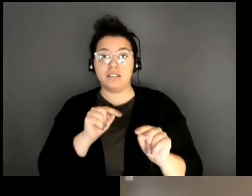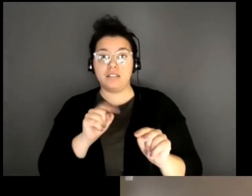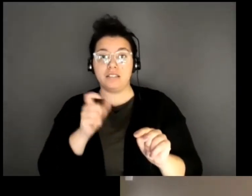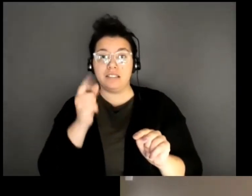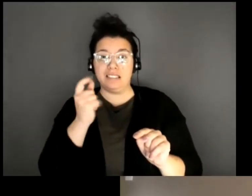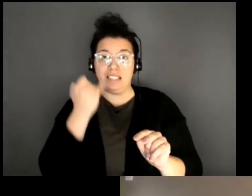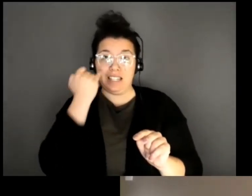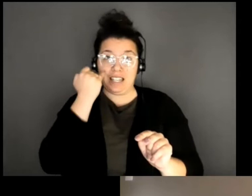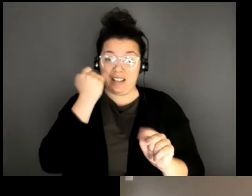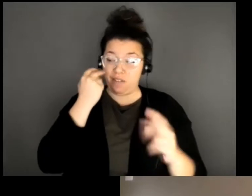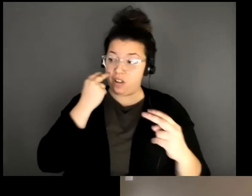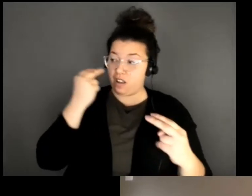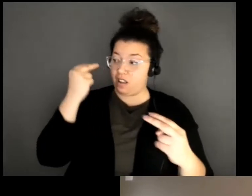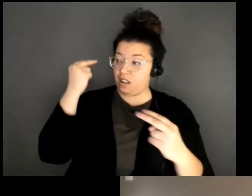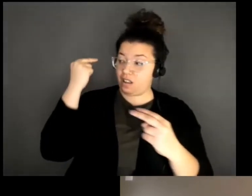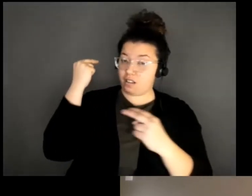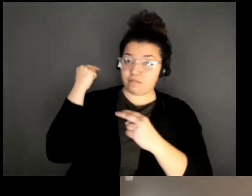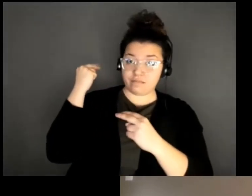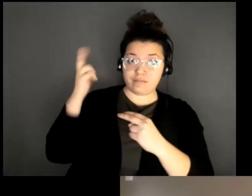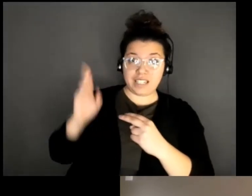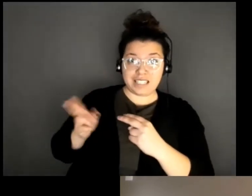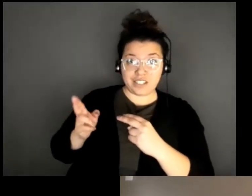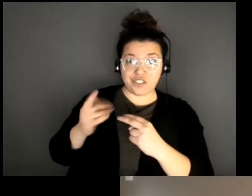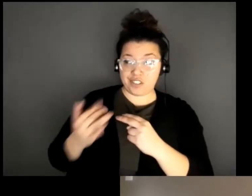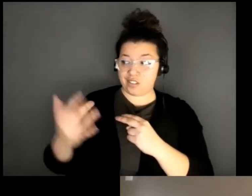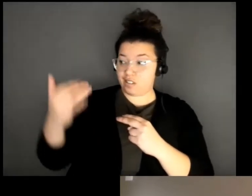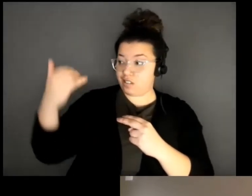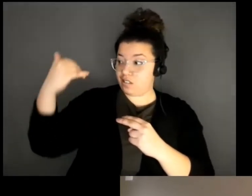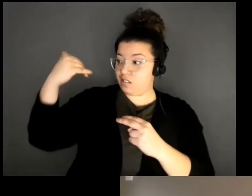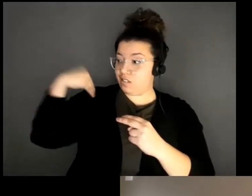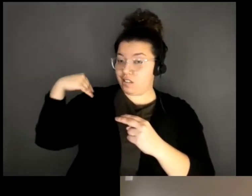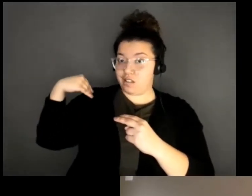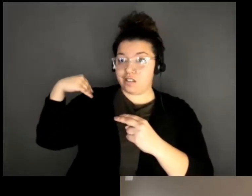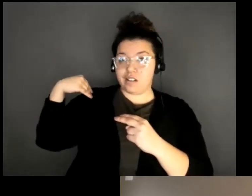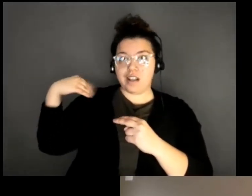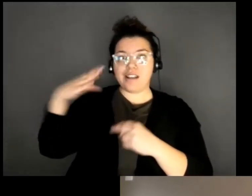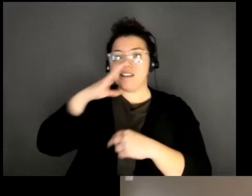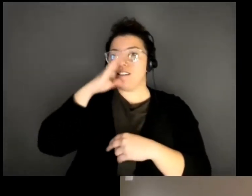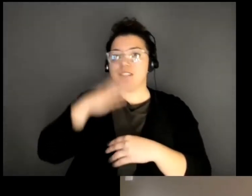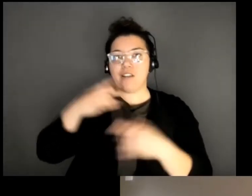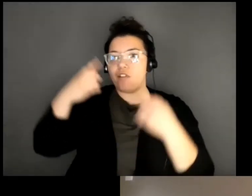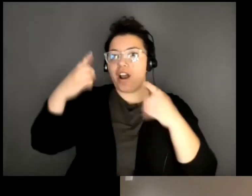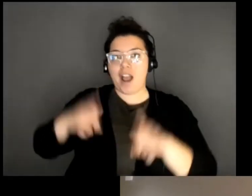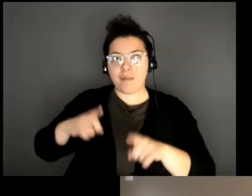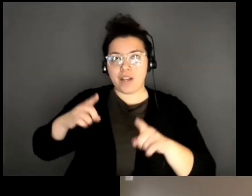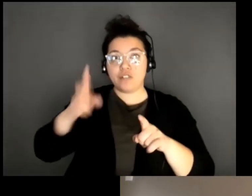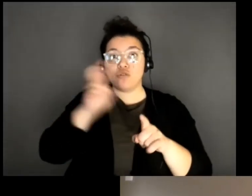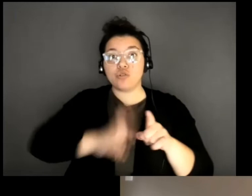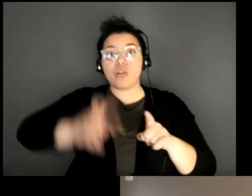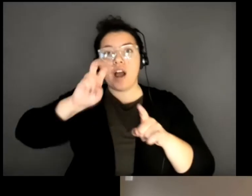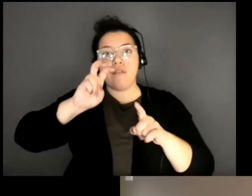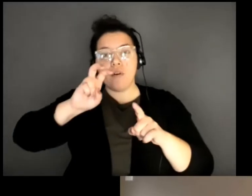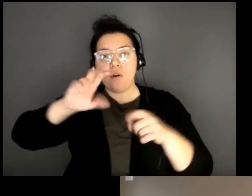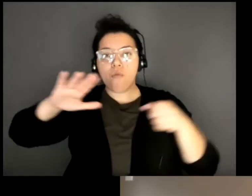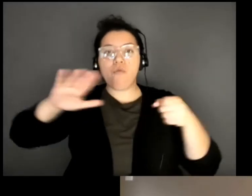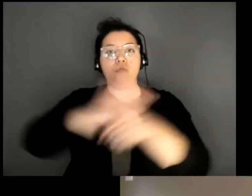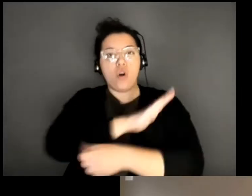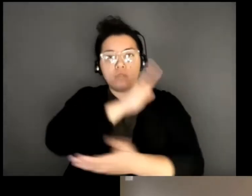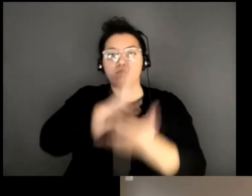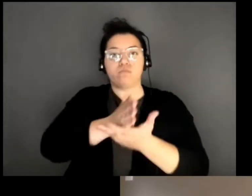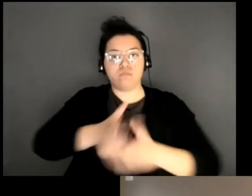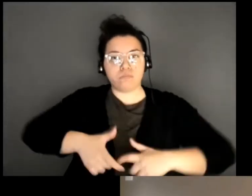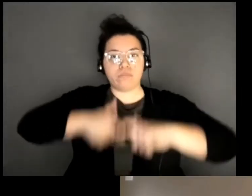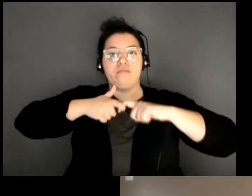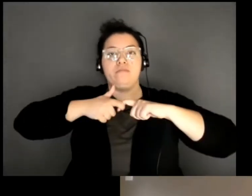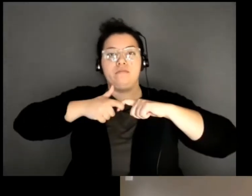time has travel just stopped for a long period of time. We've had different things that have happened throughout the years